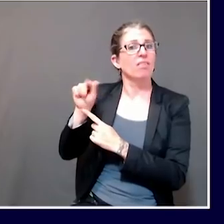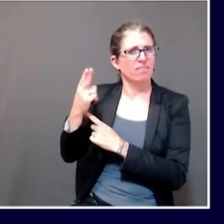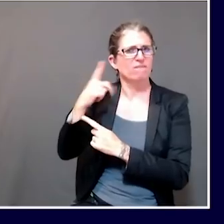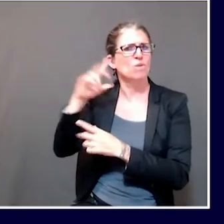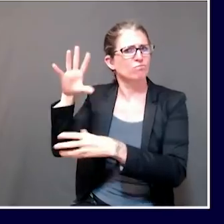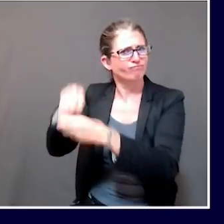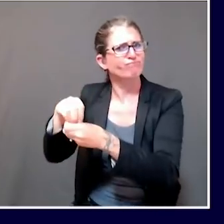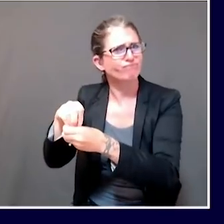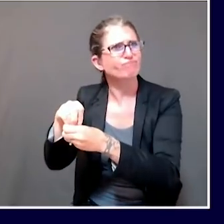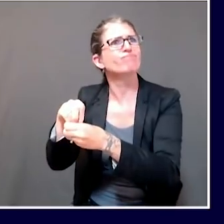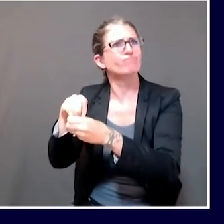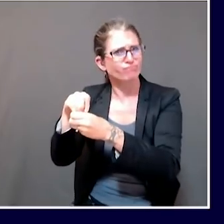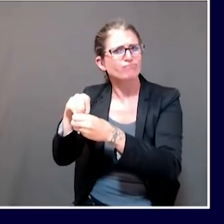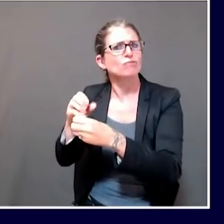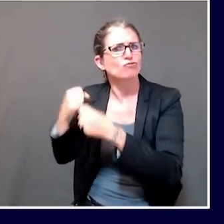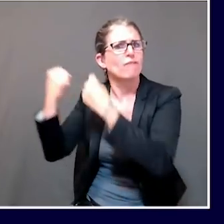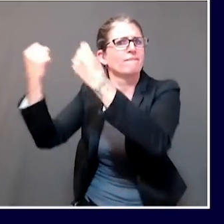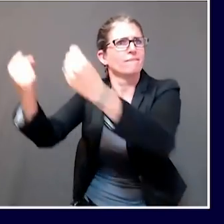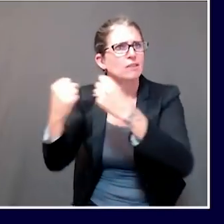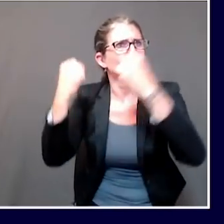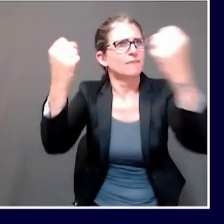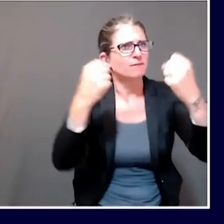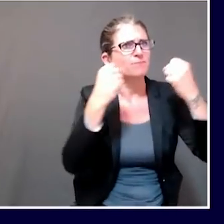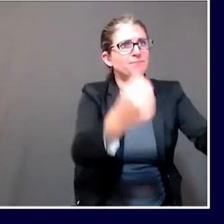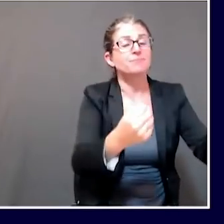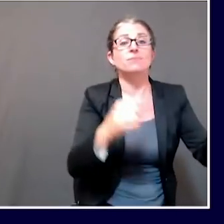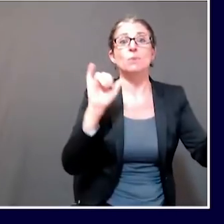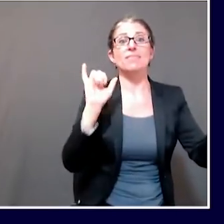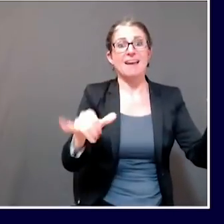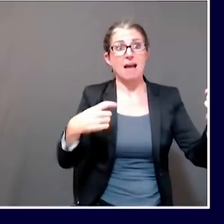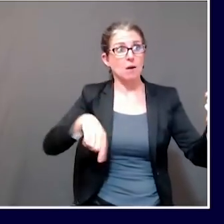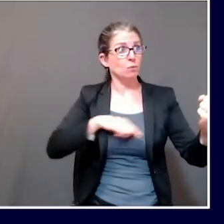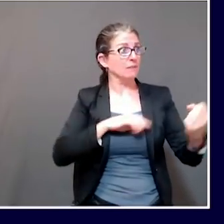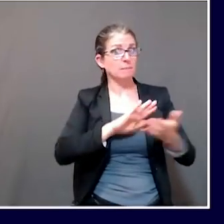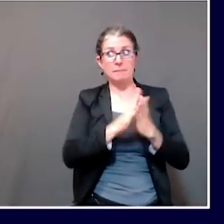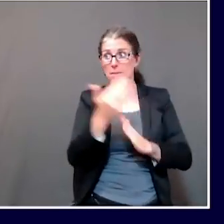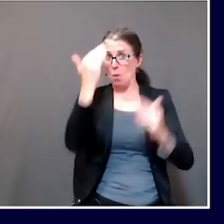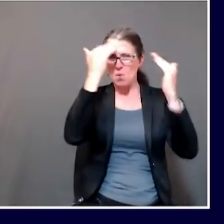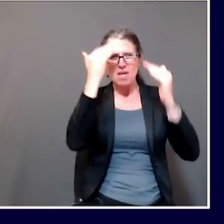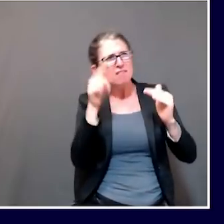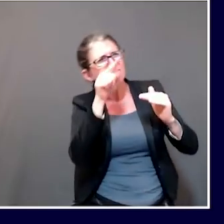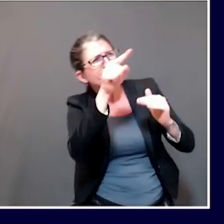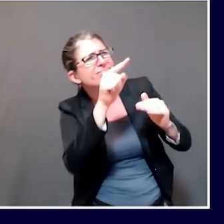approach, we are aware of these situations and can intervene quickly and efficiently.